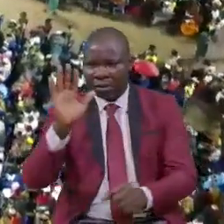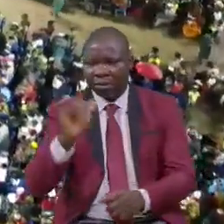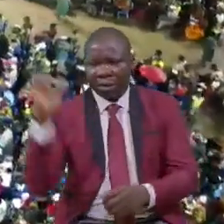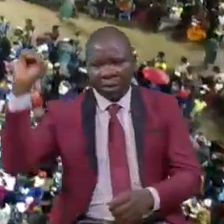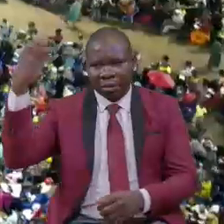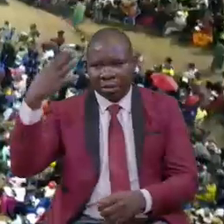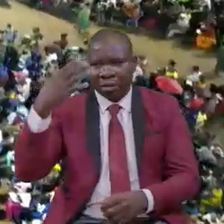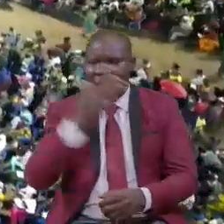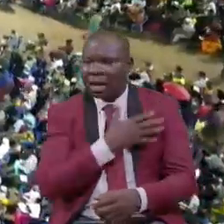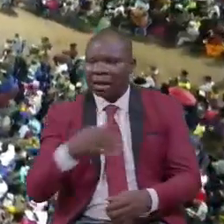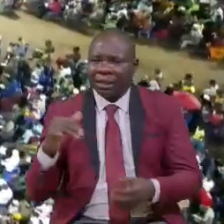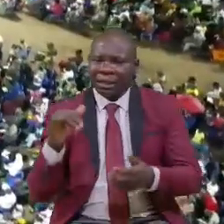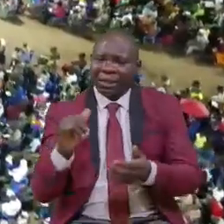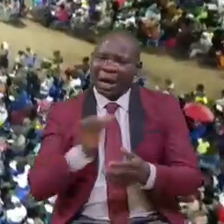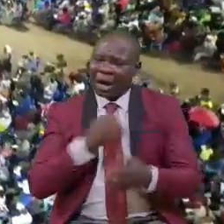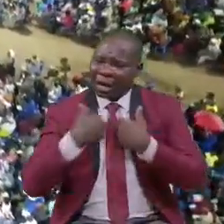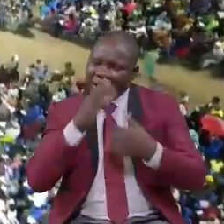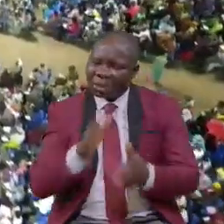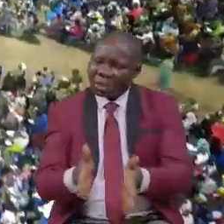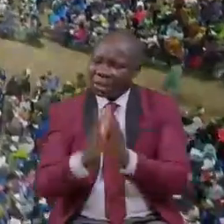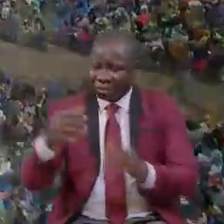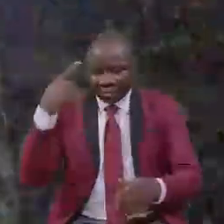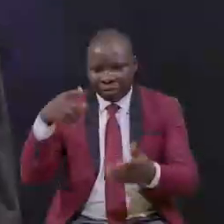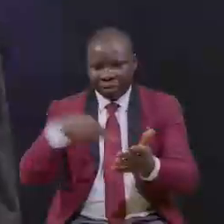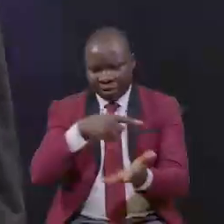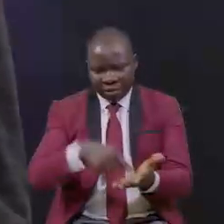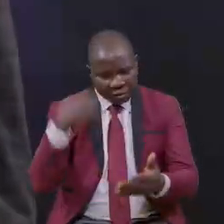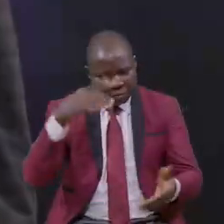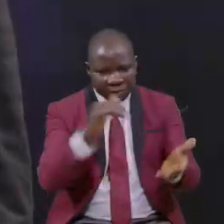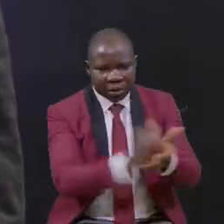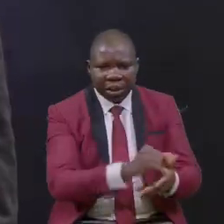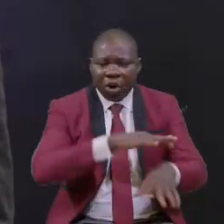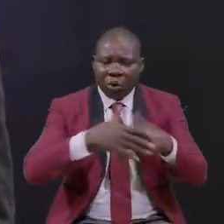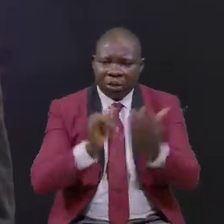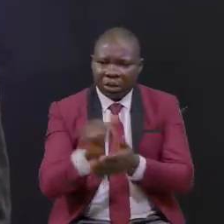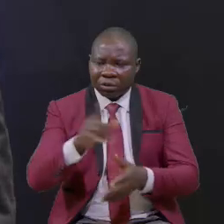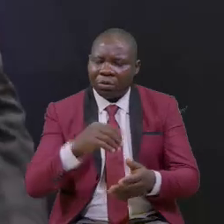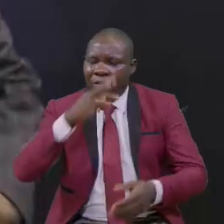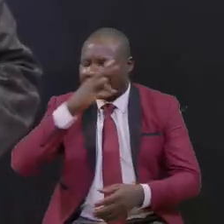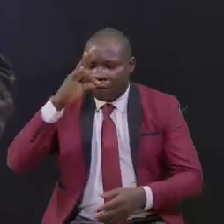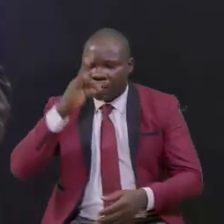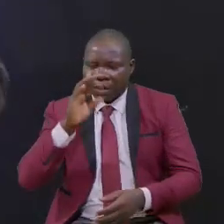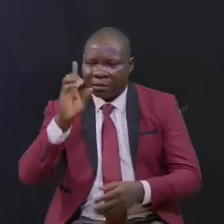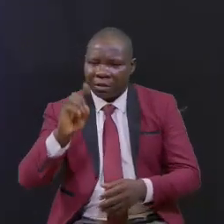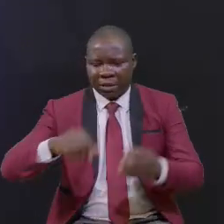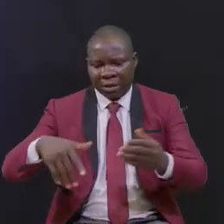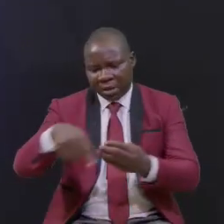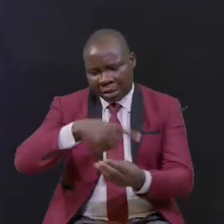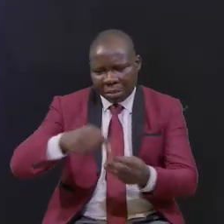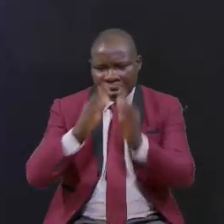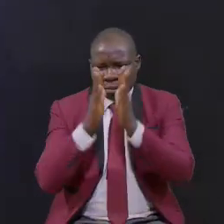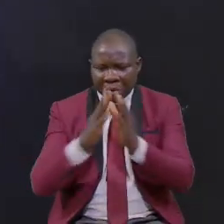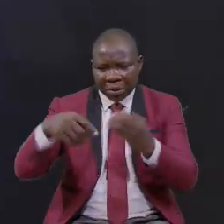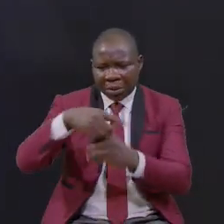I've been asking for this, I've been asking for that. All those things you have fasted about, all those things you have prayed about, all those things you are looking